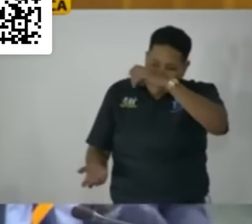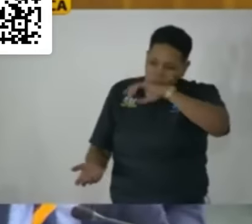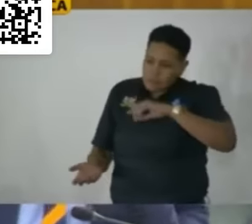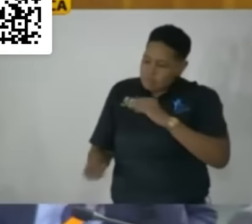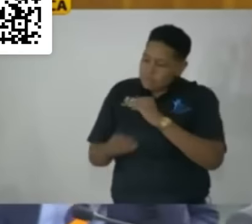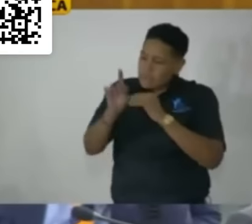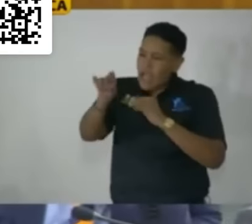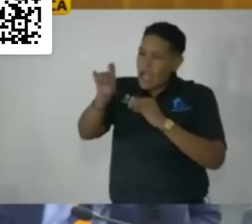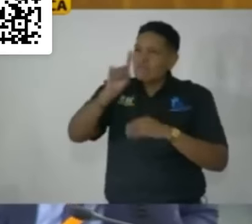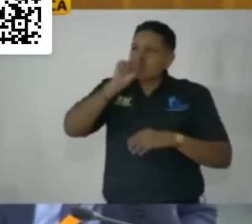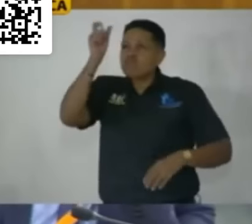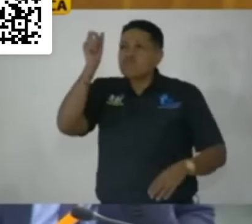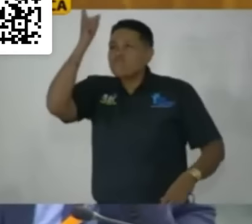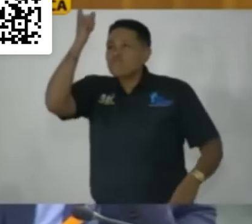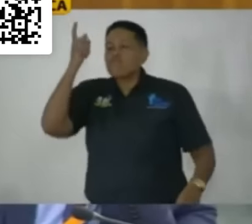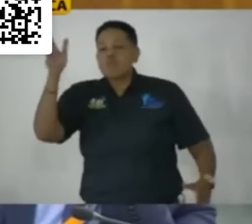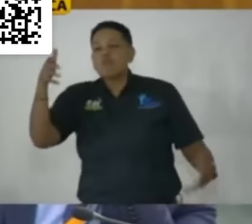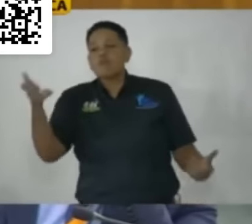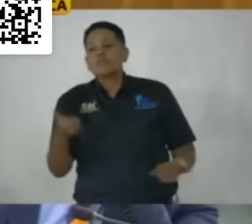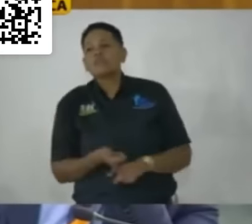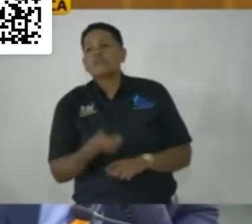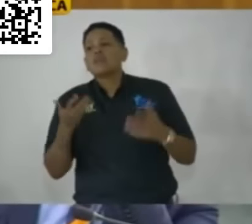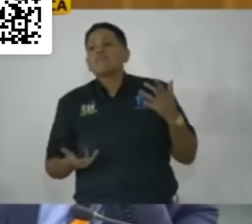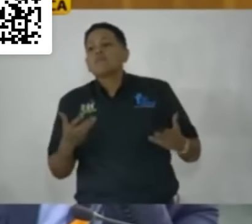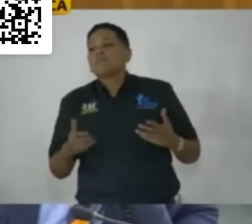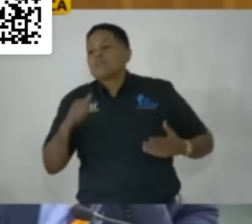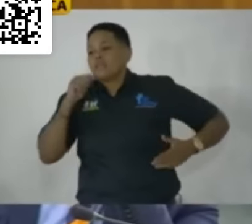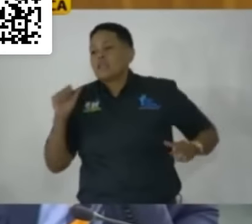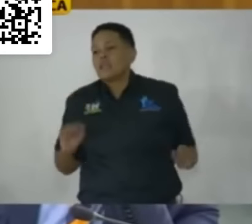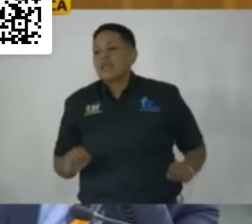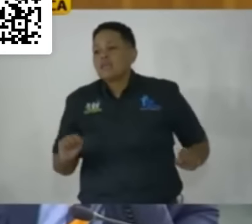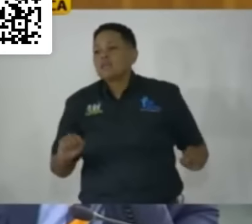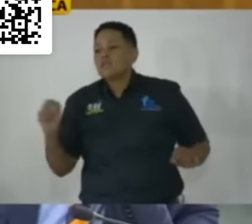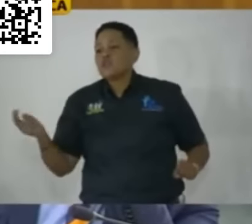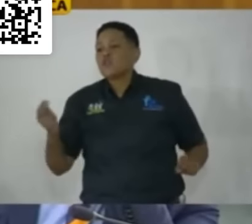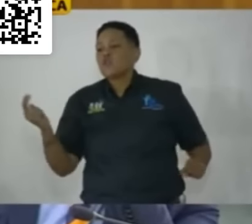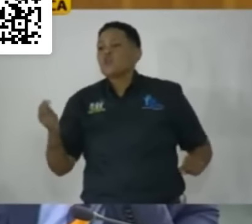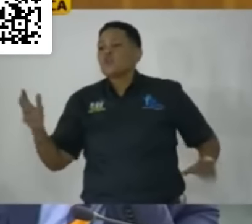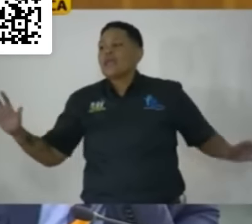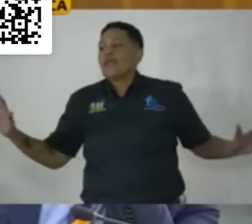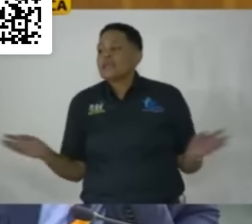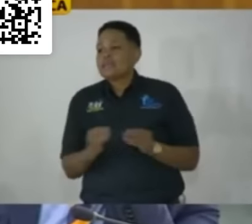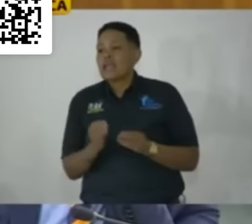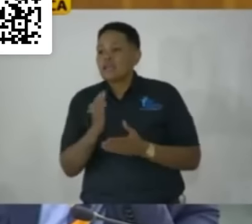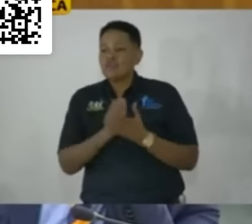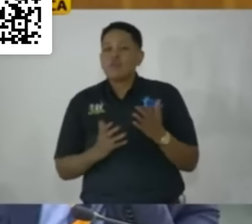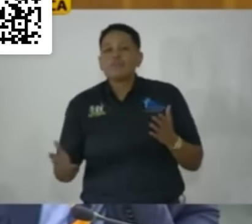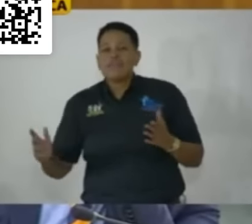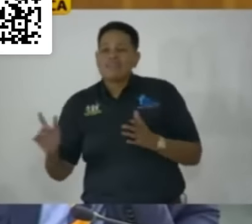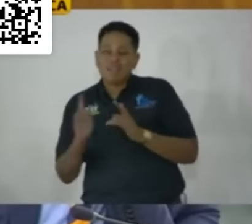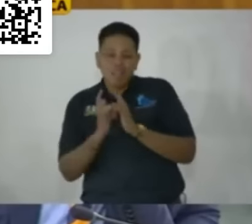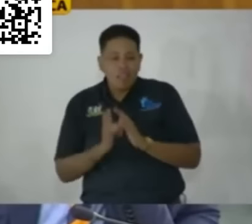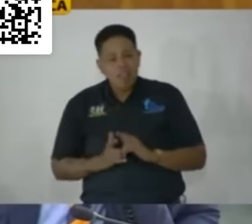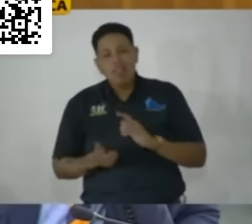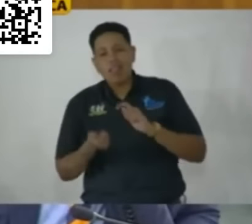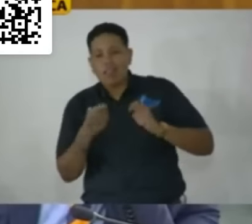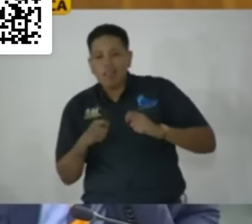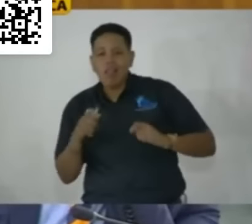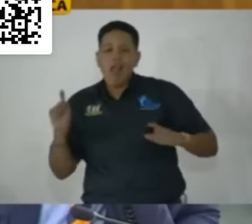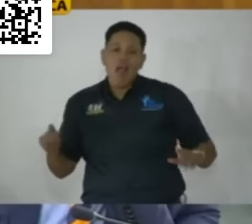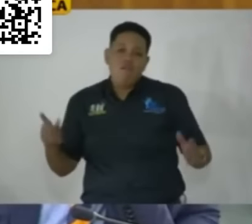you have to understand that you may not be able to use it in its entirety, and there is some modification that is